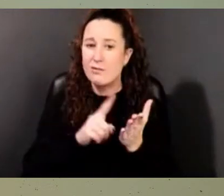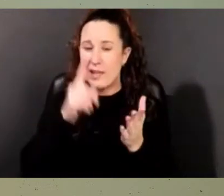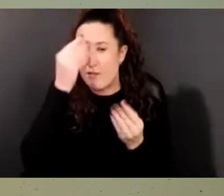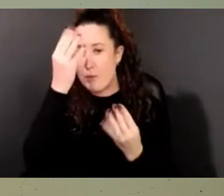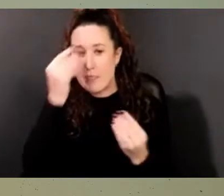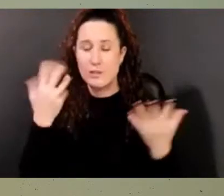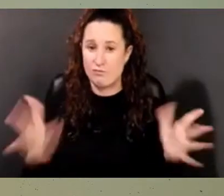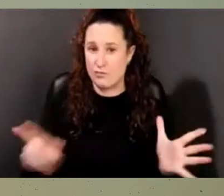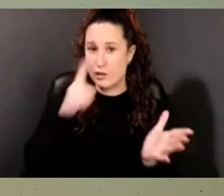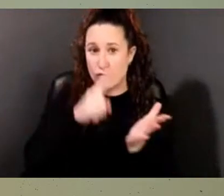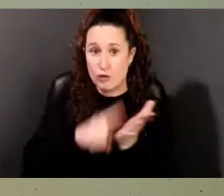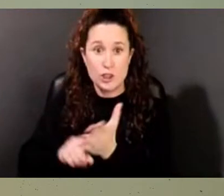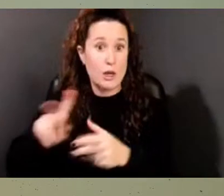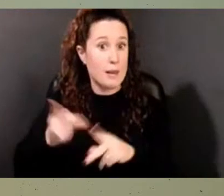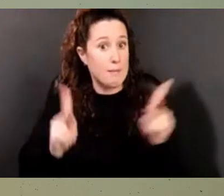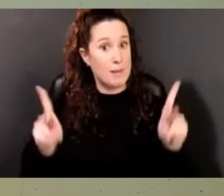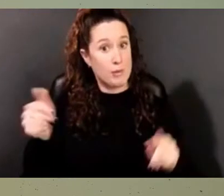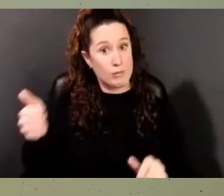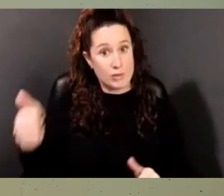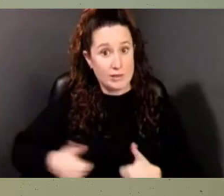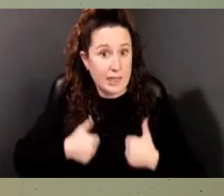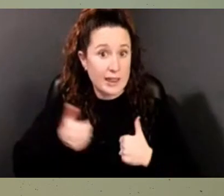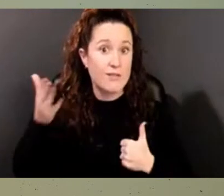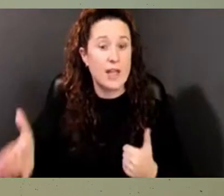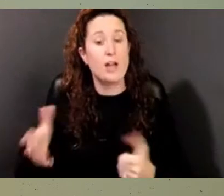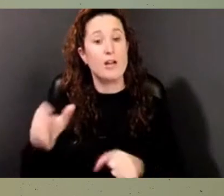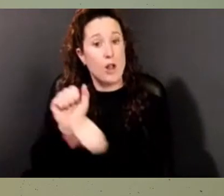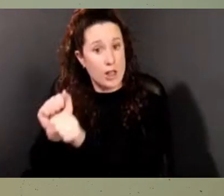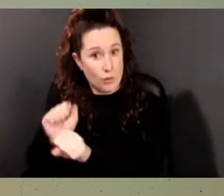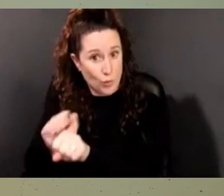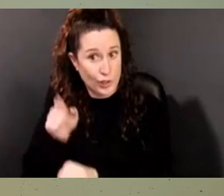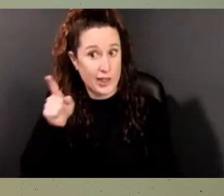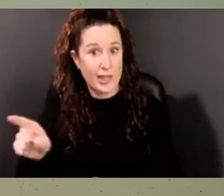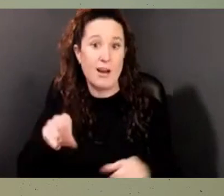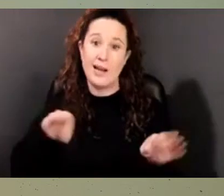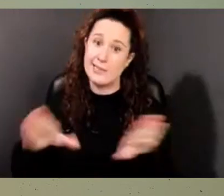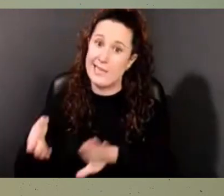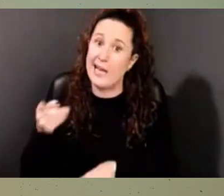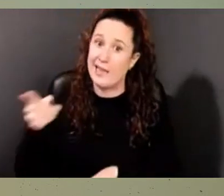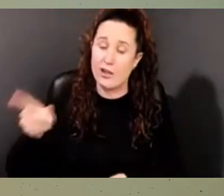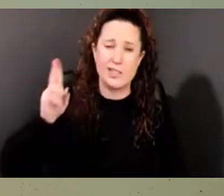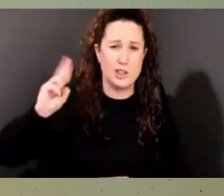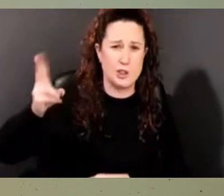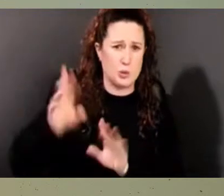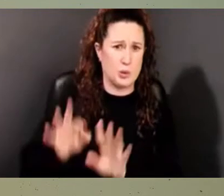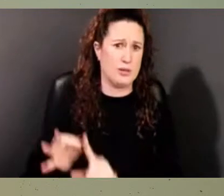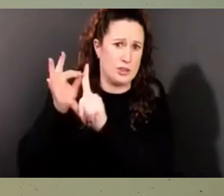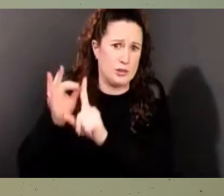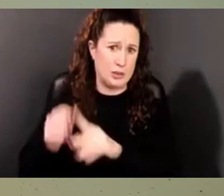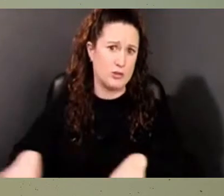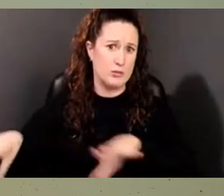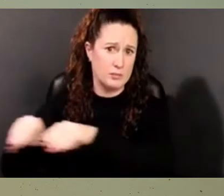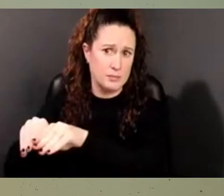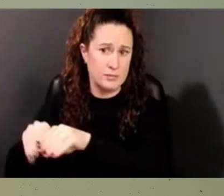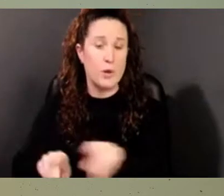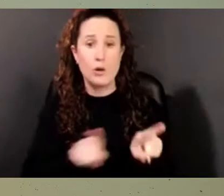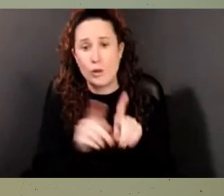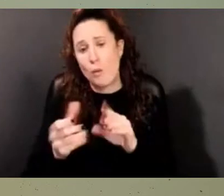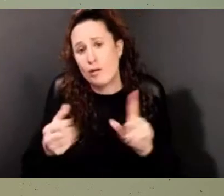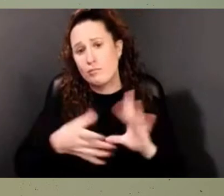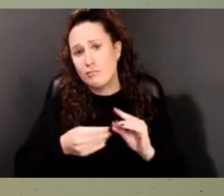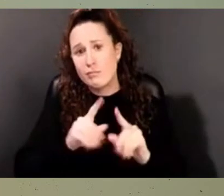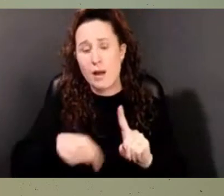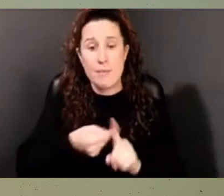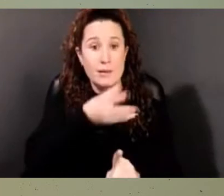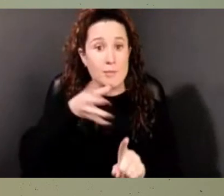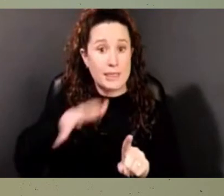lived, labored, and died on this historic site. I'd also like to talk about the plantation and about the discovery